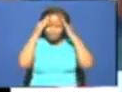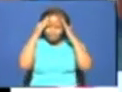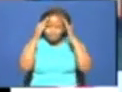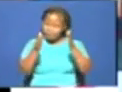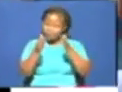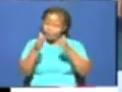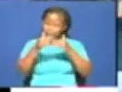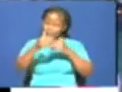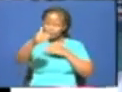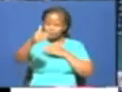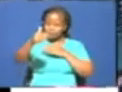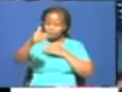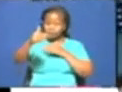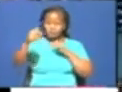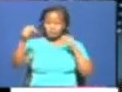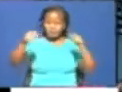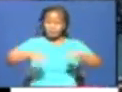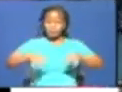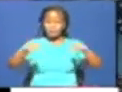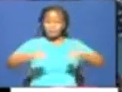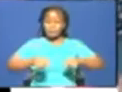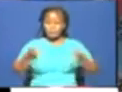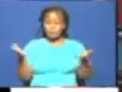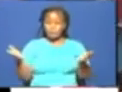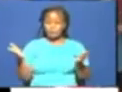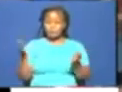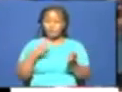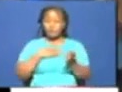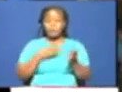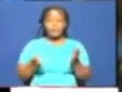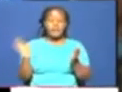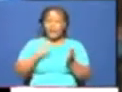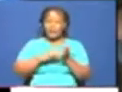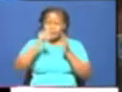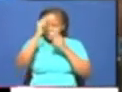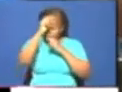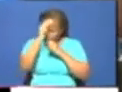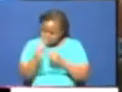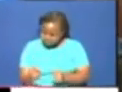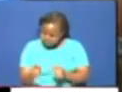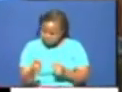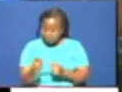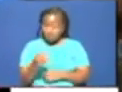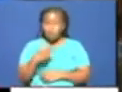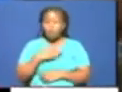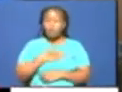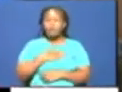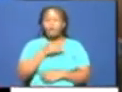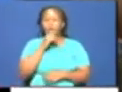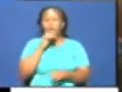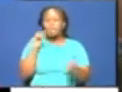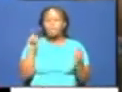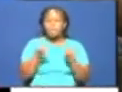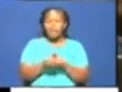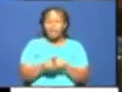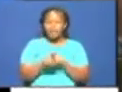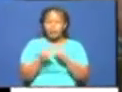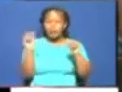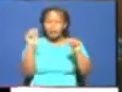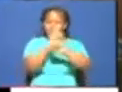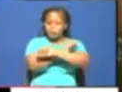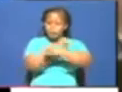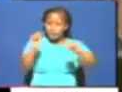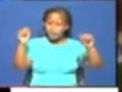At this point, I must pay homage to my brother, His Excellency President Uhuru